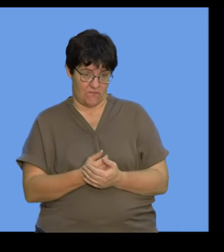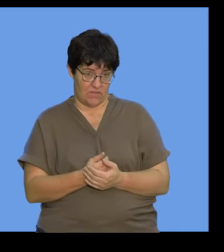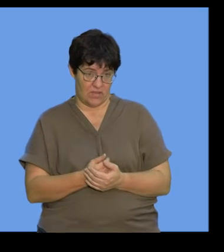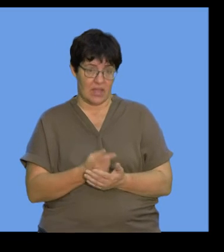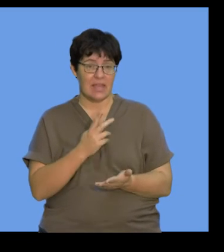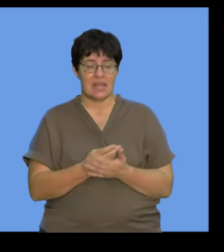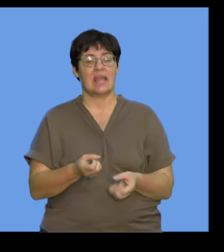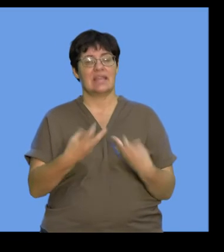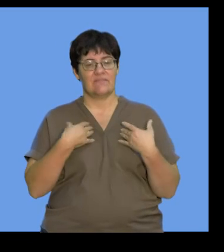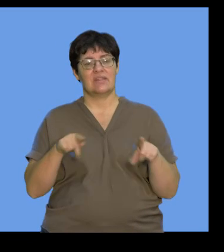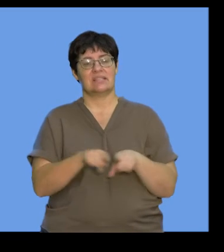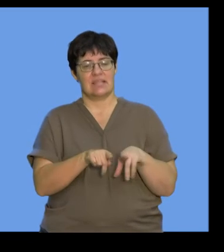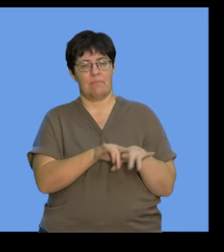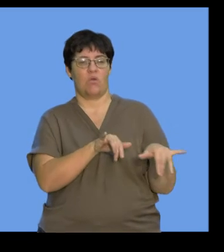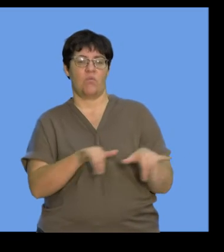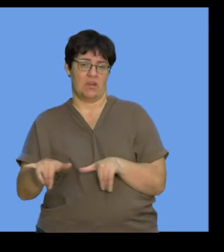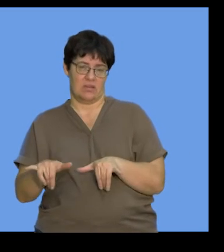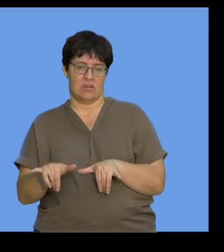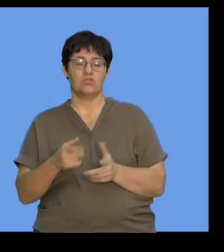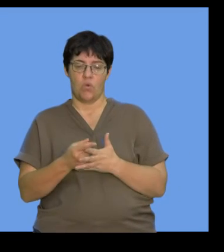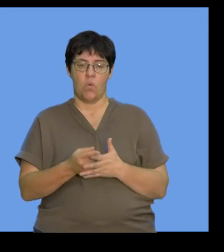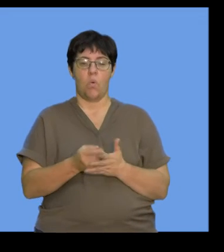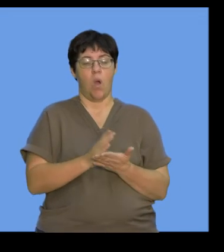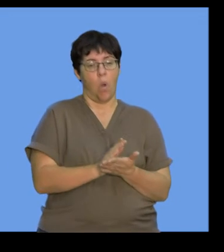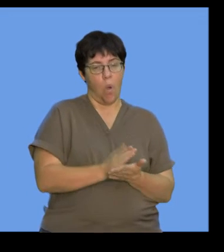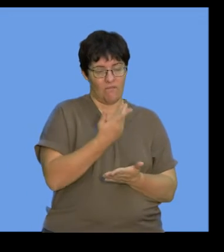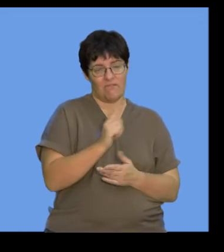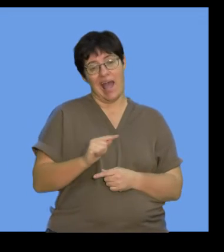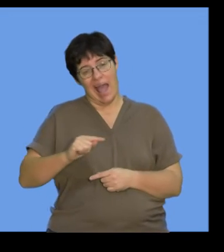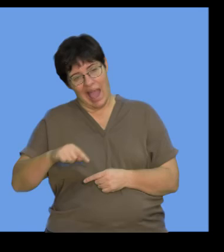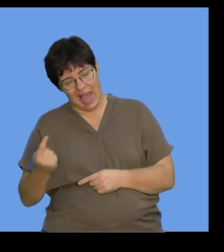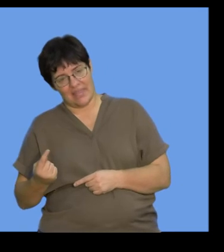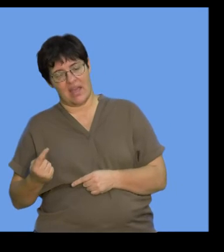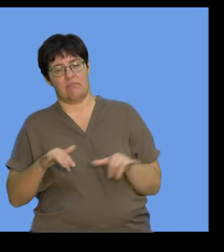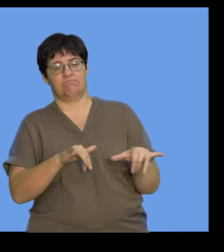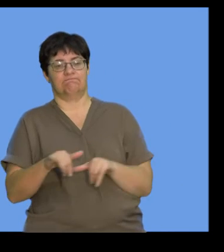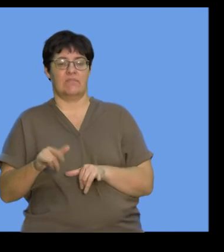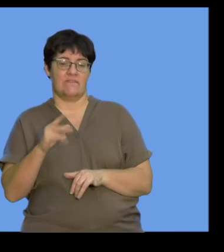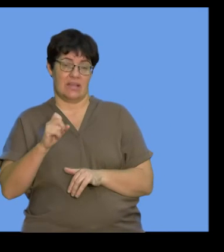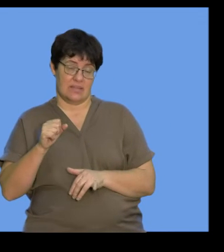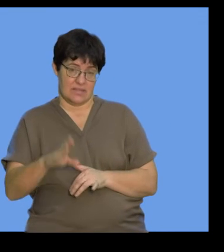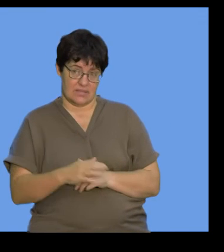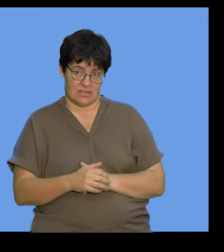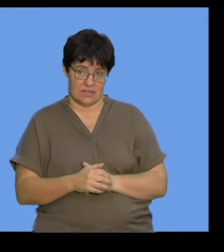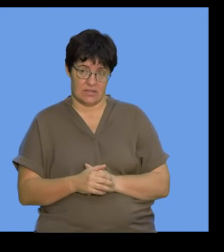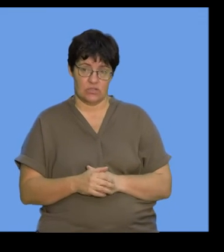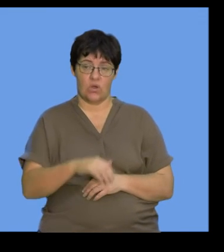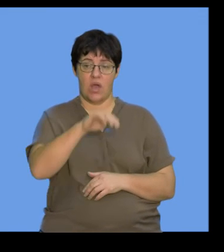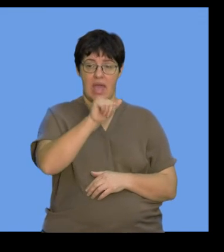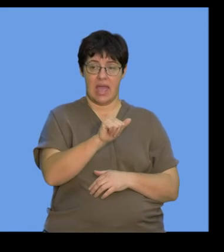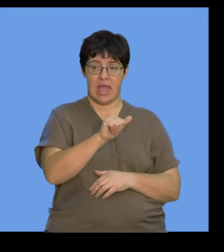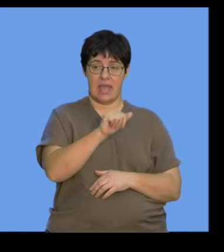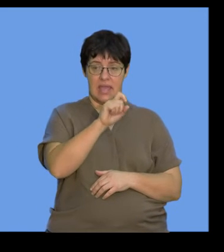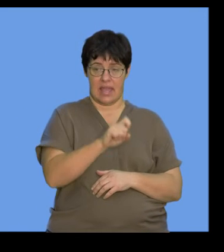factor, and then they will give you the same common factor so that you can take out another common factor. So this